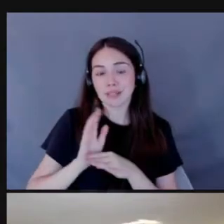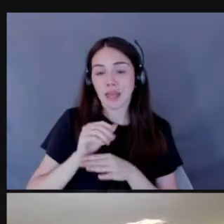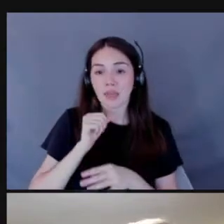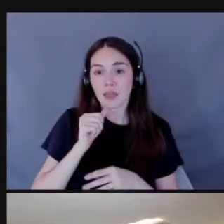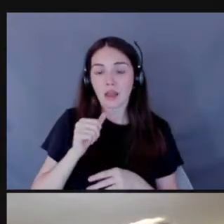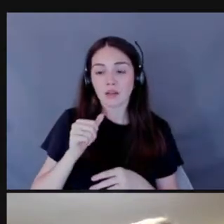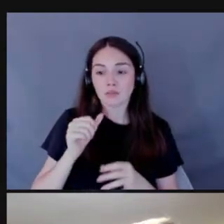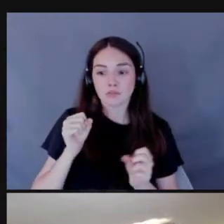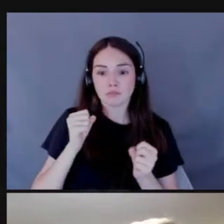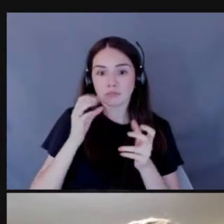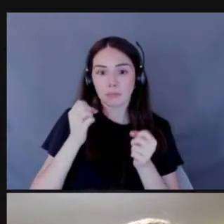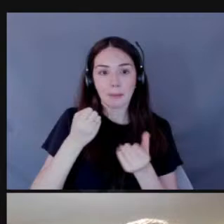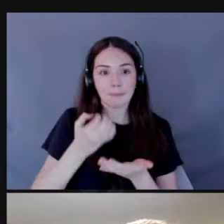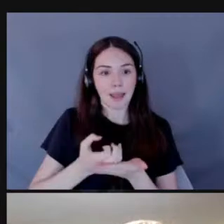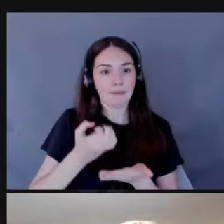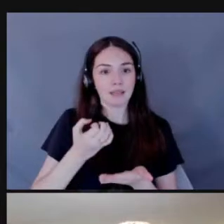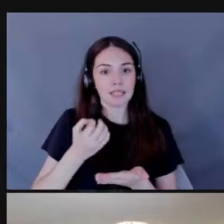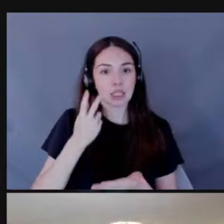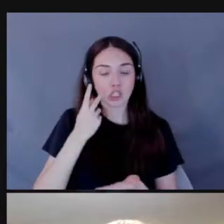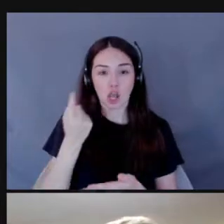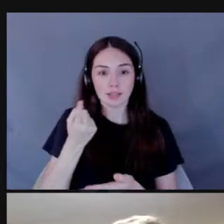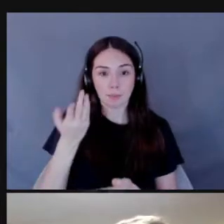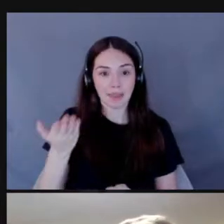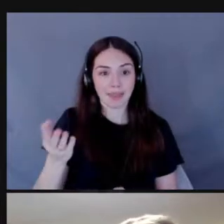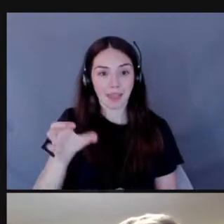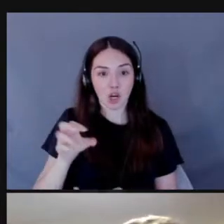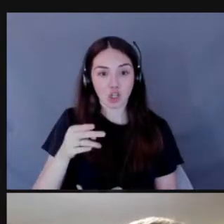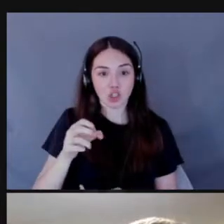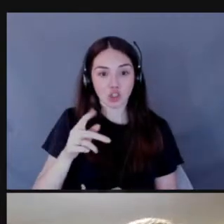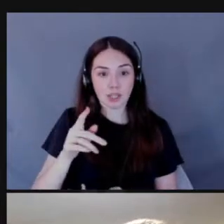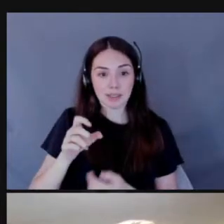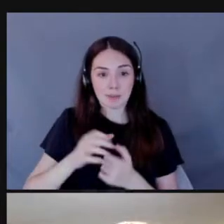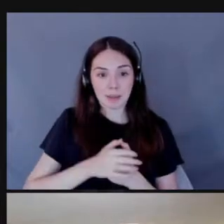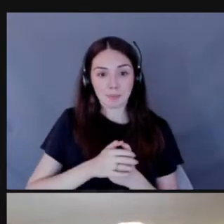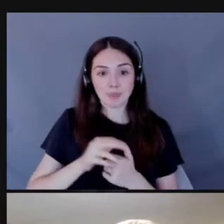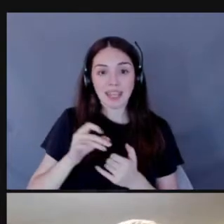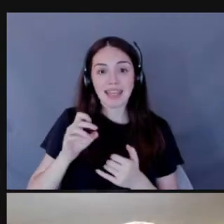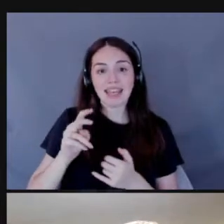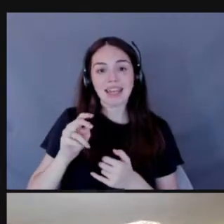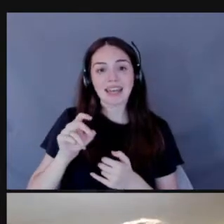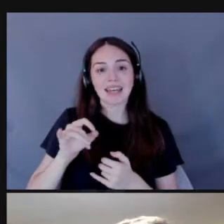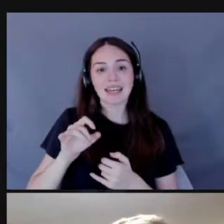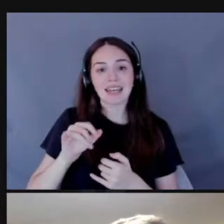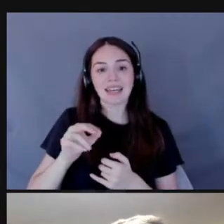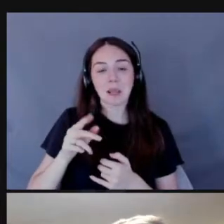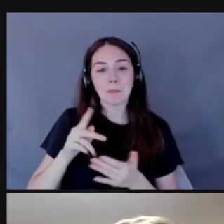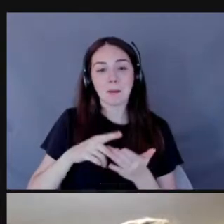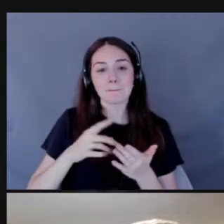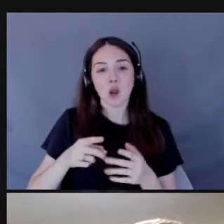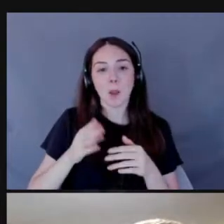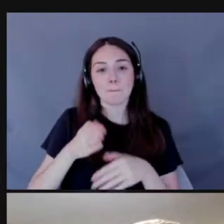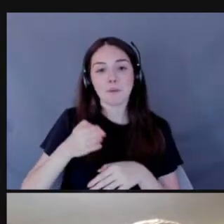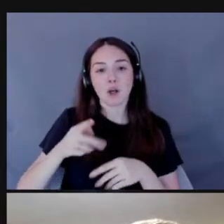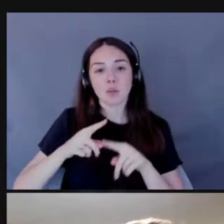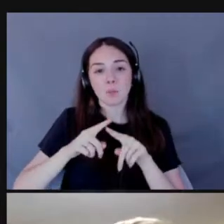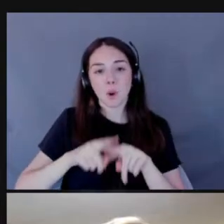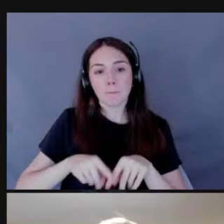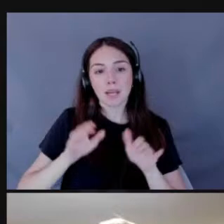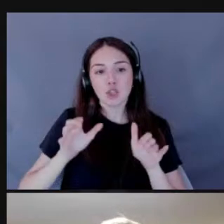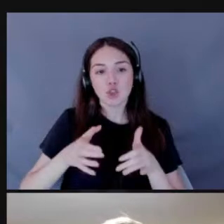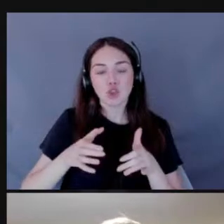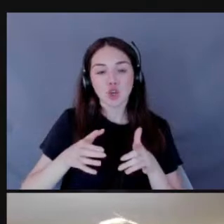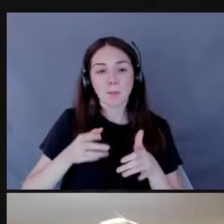the Chesapeake. The Enigma Project was a Baltimore-based group of professionals and scientists